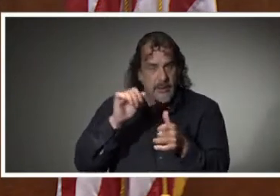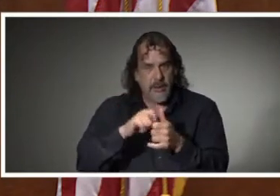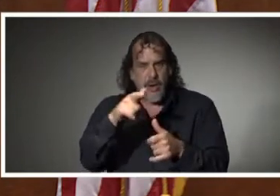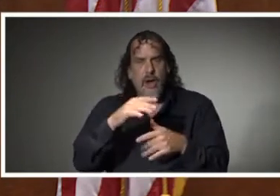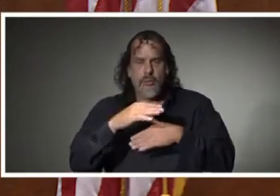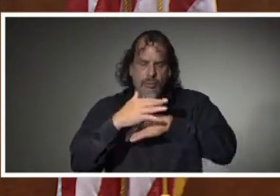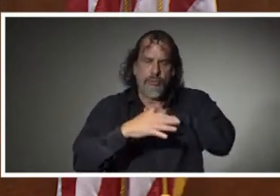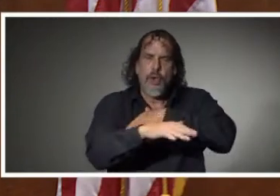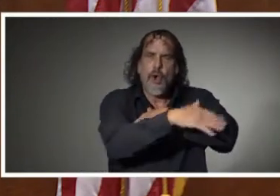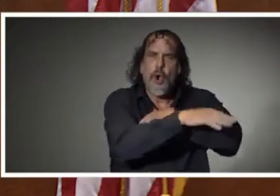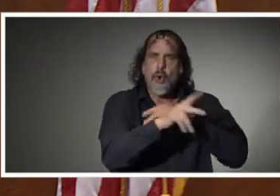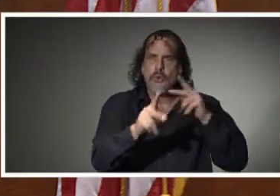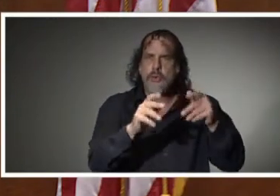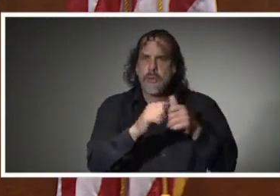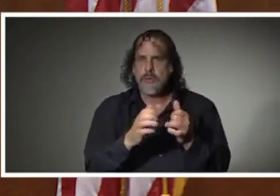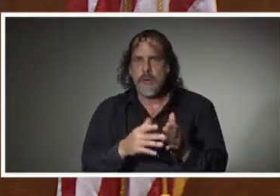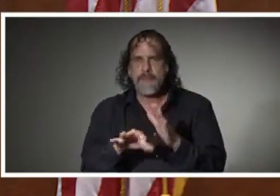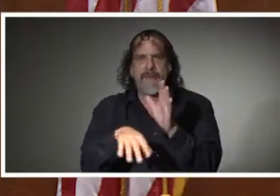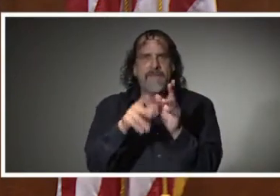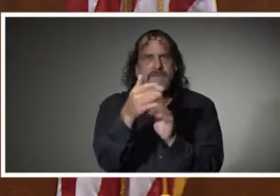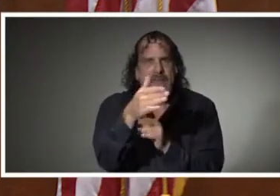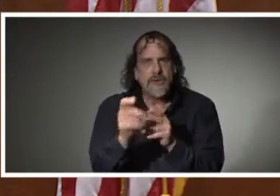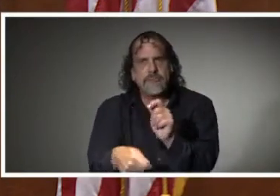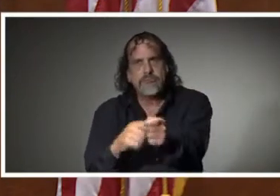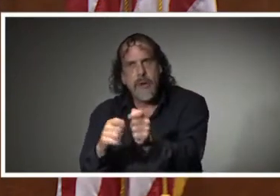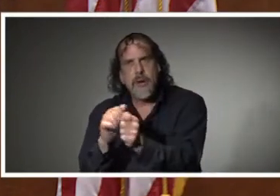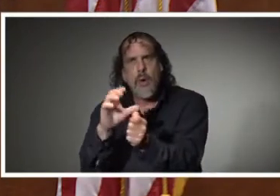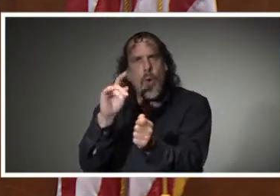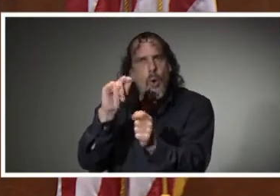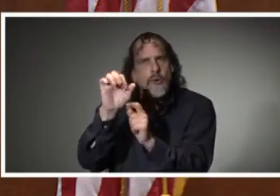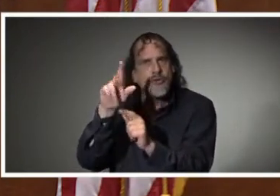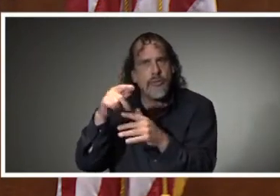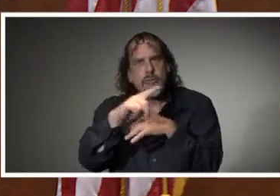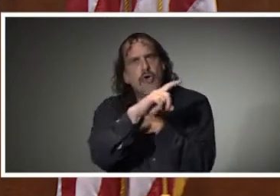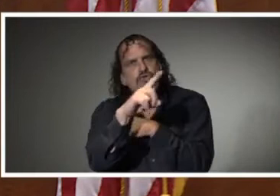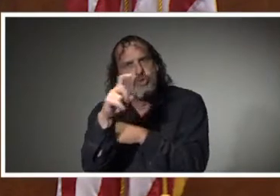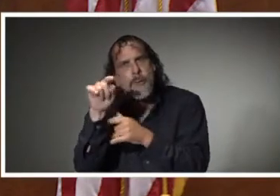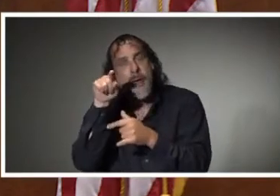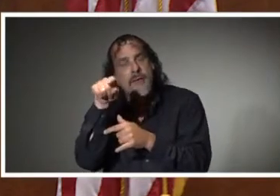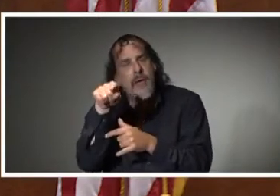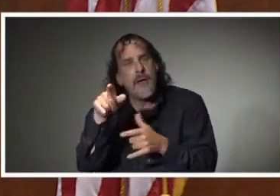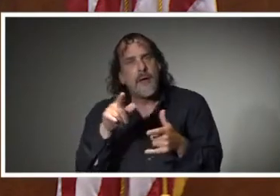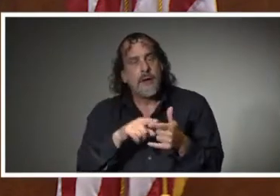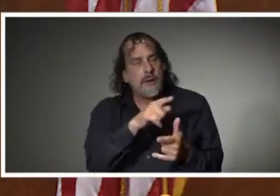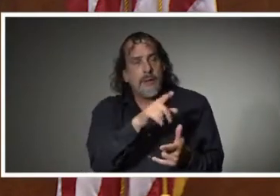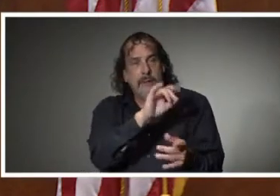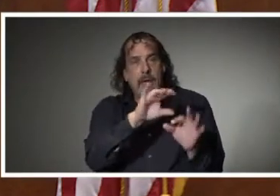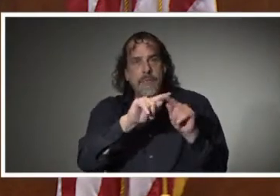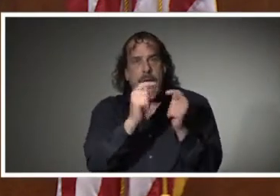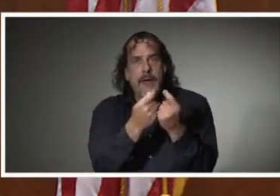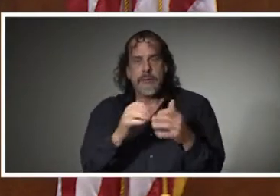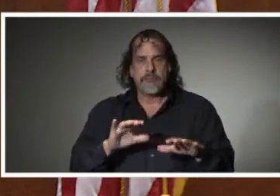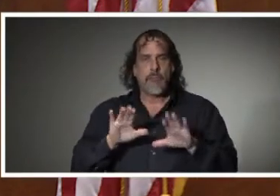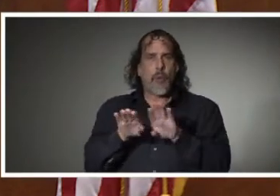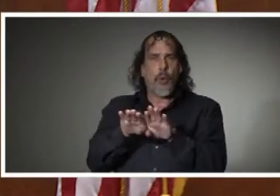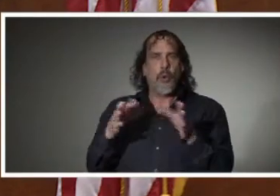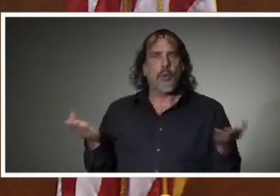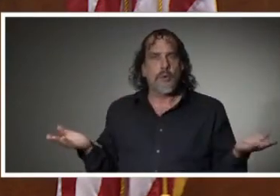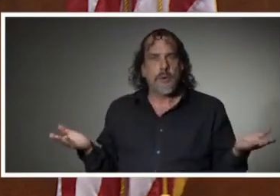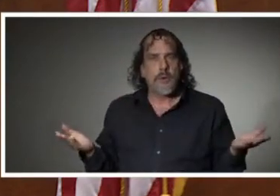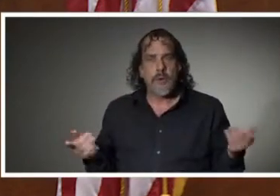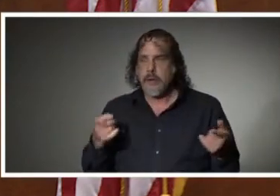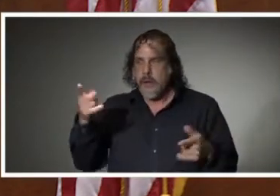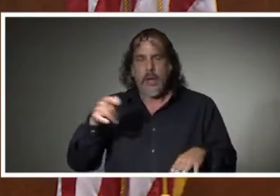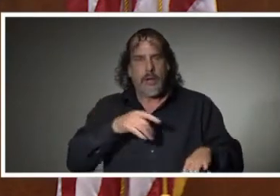something that they should be proud of. That is very troubling to me personally. Now, we have